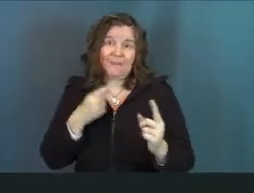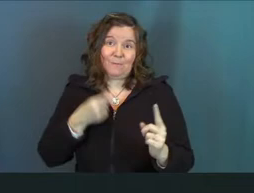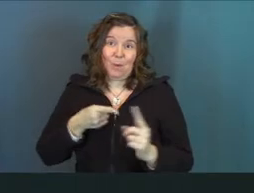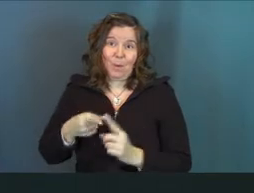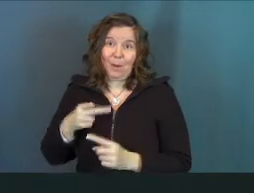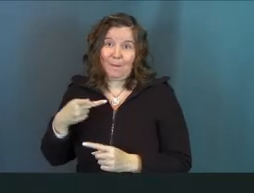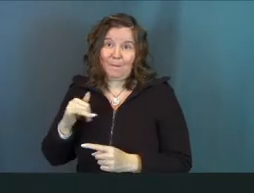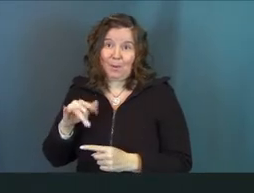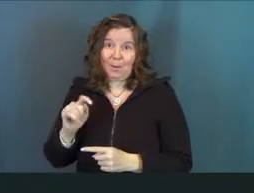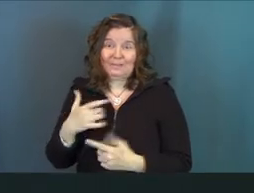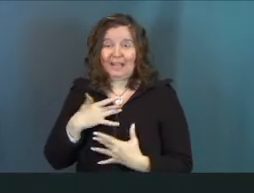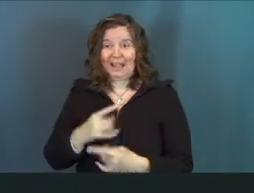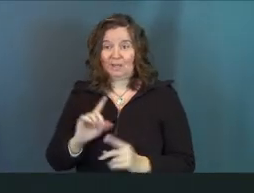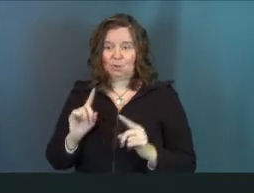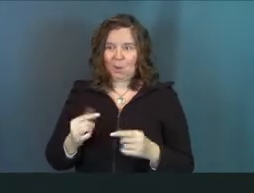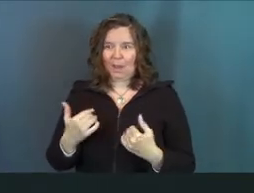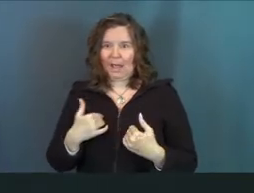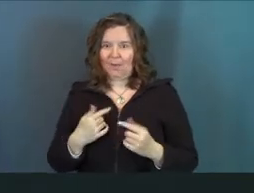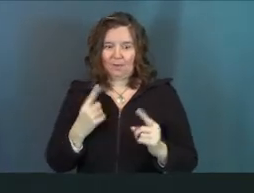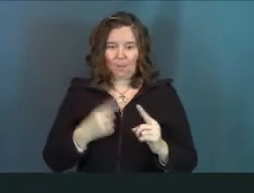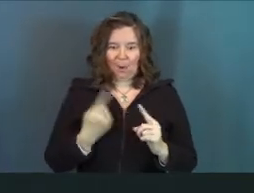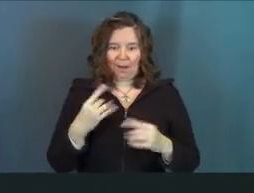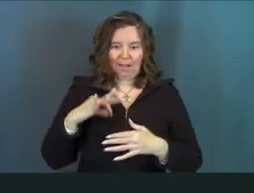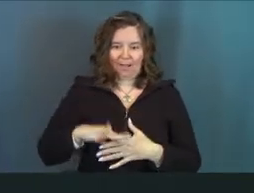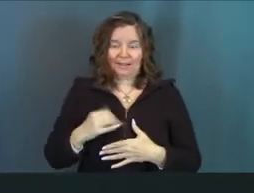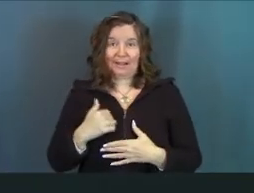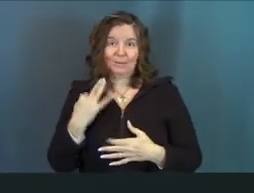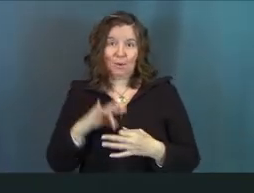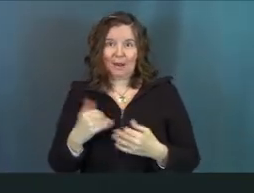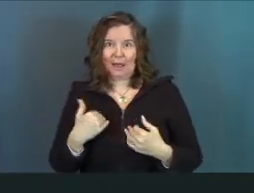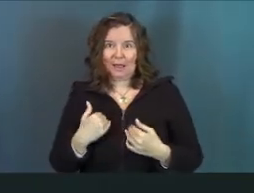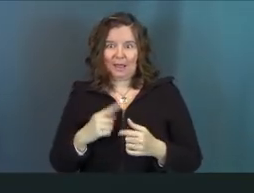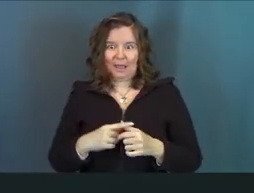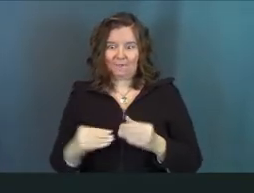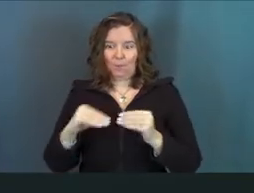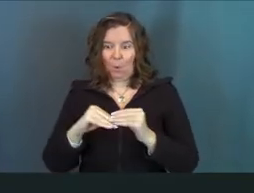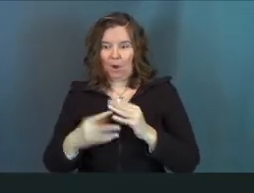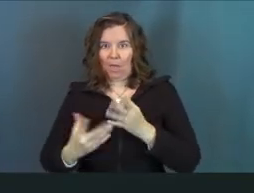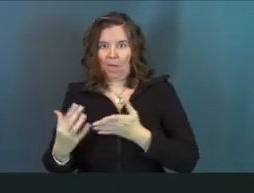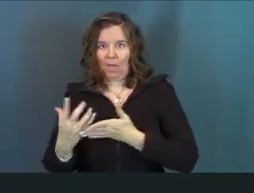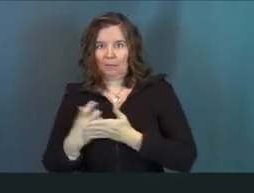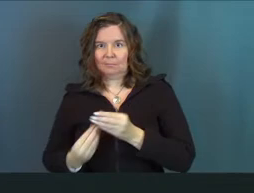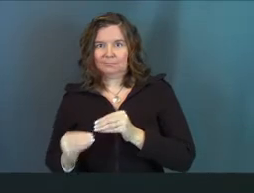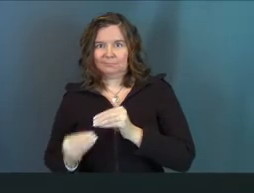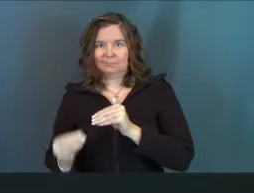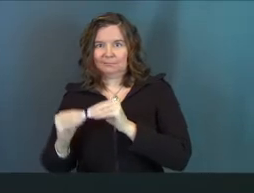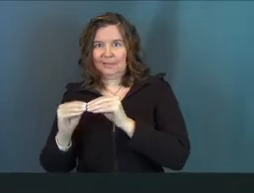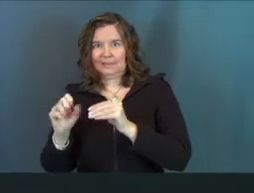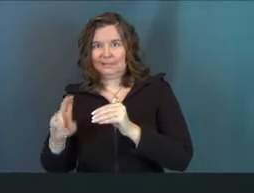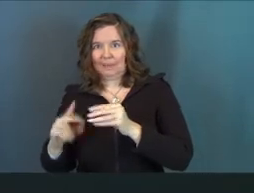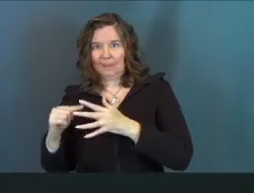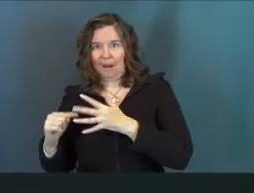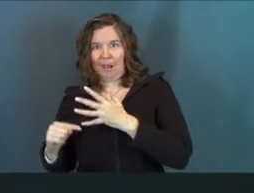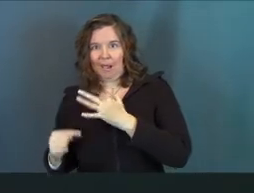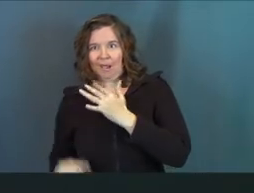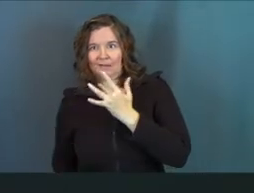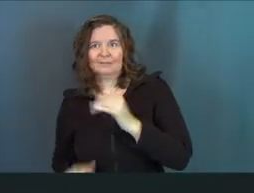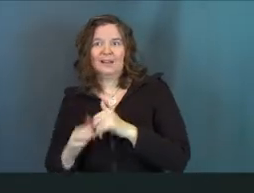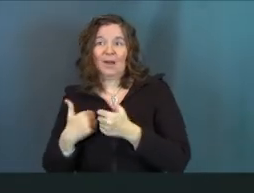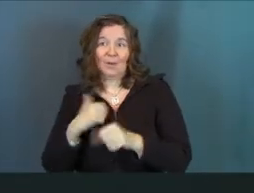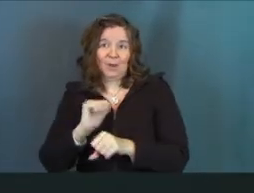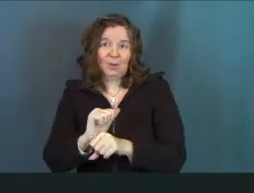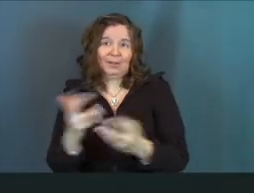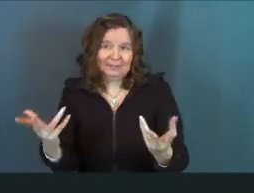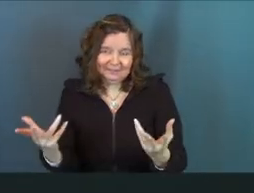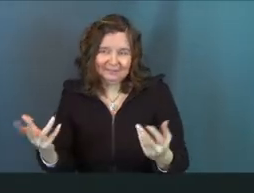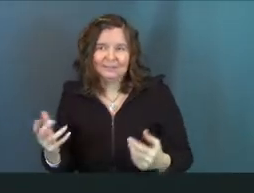okay? I like to go, I have a point, and in that point, I have more points. And in that point, there is a sub point. And it's just kind of how I